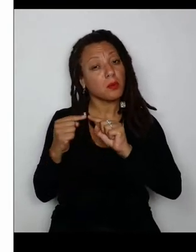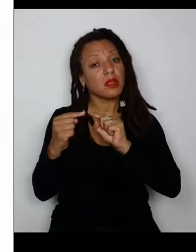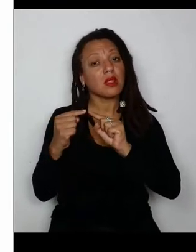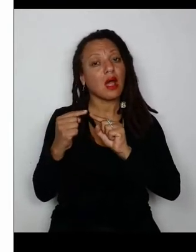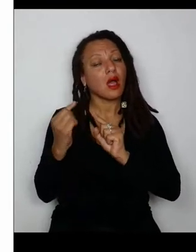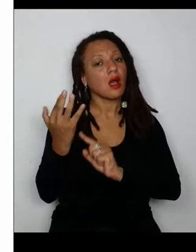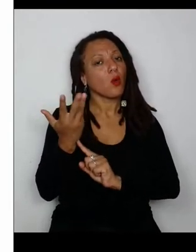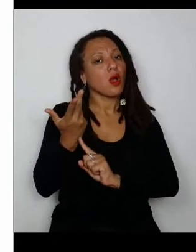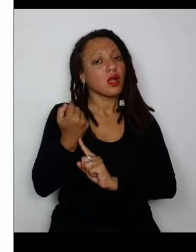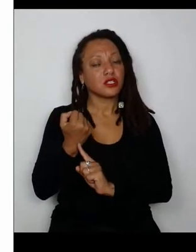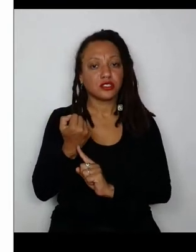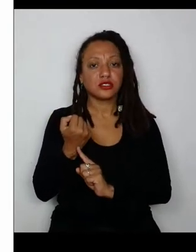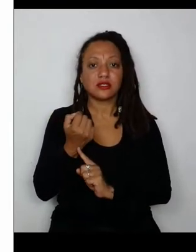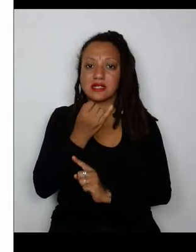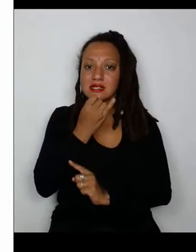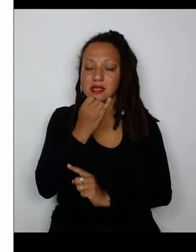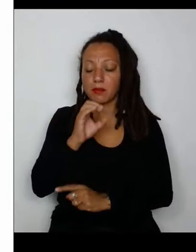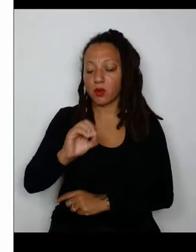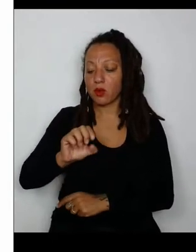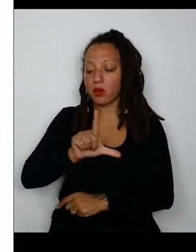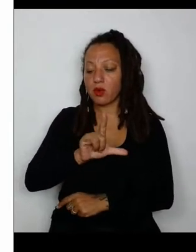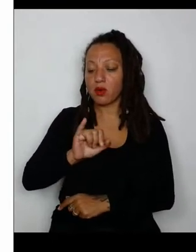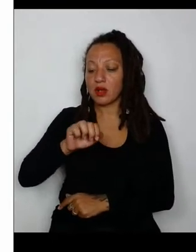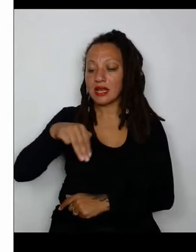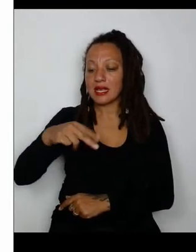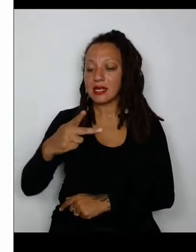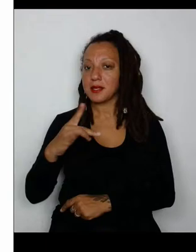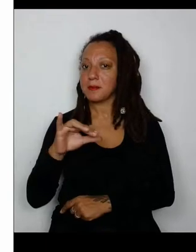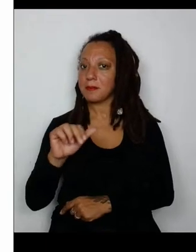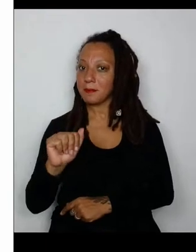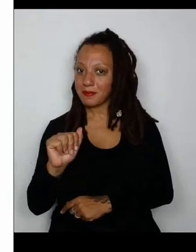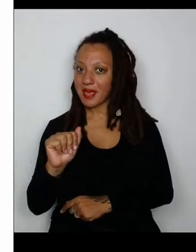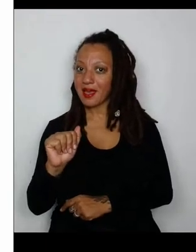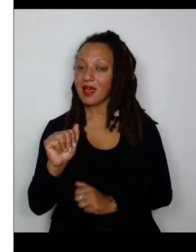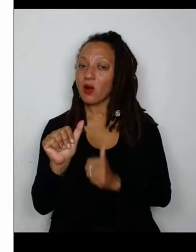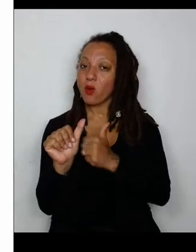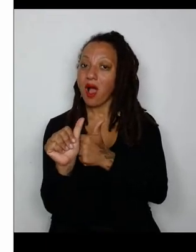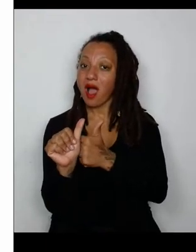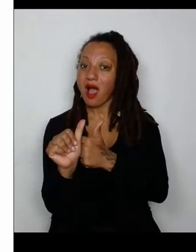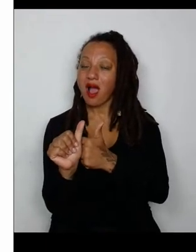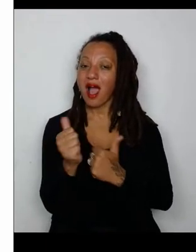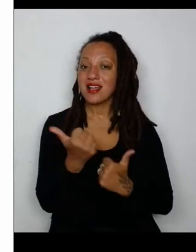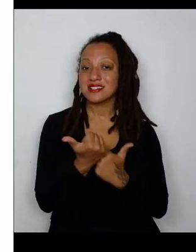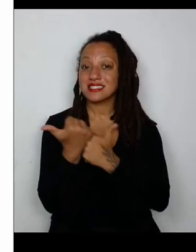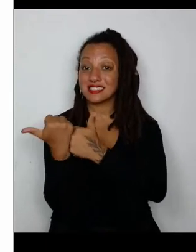and her black attendant in many's 1863 painting